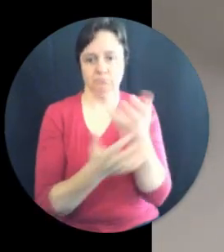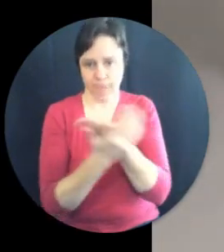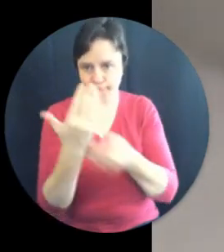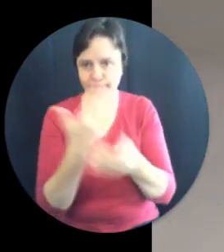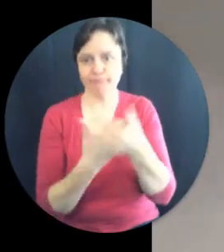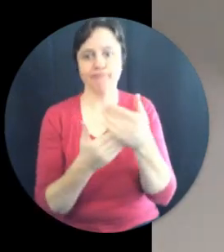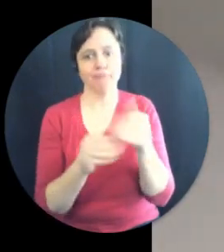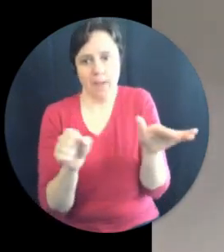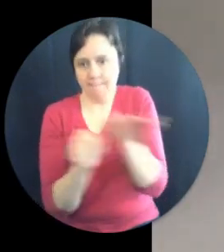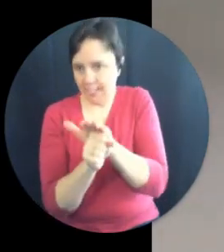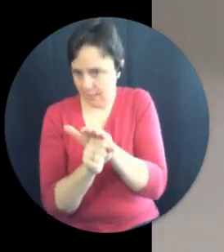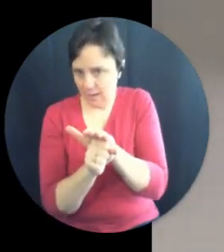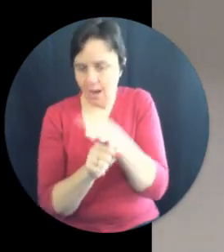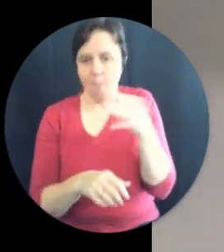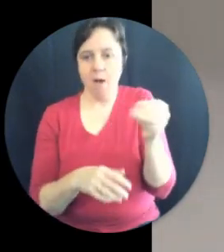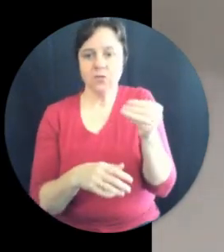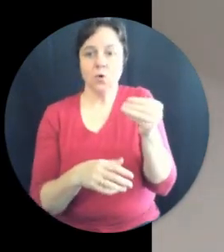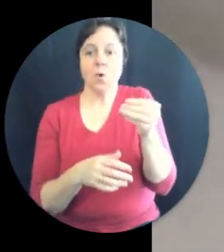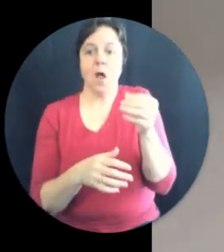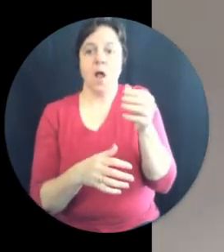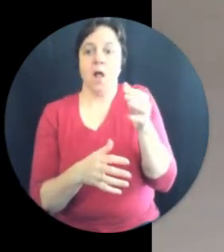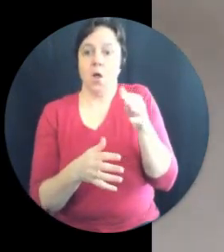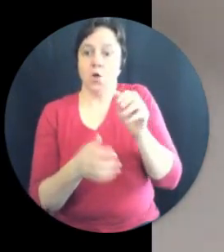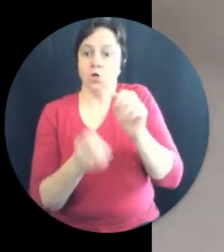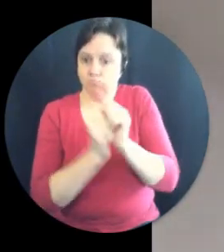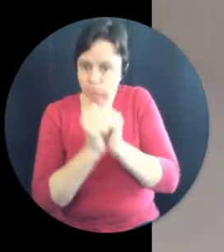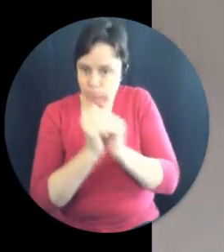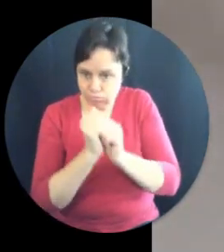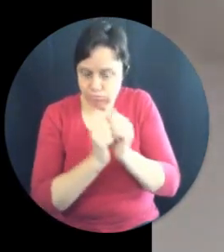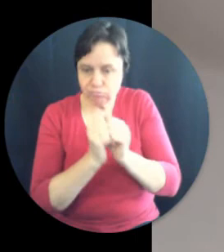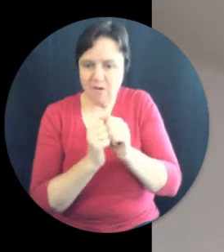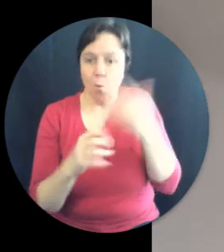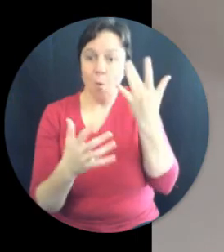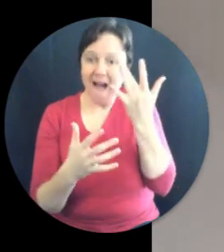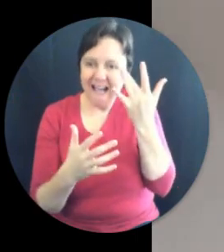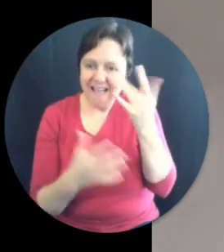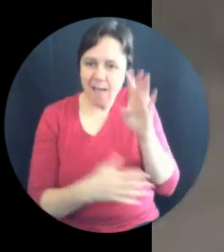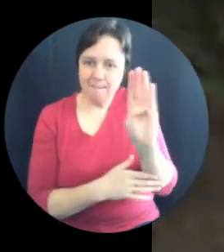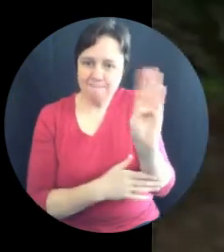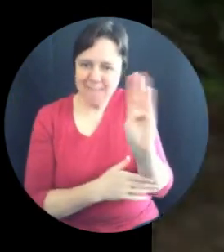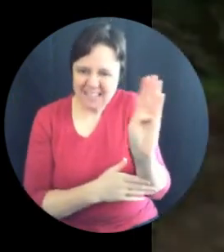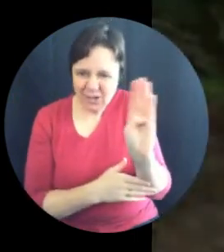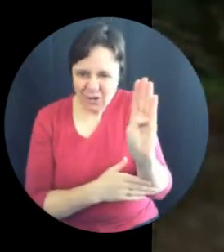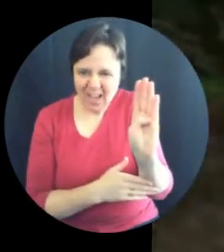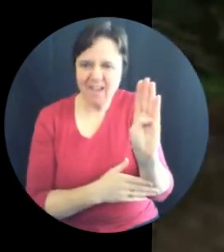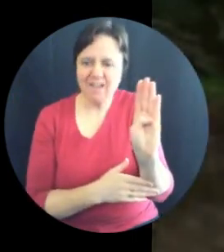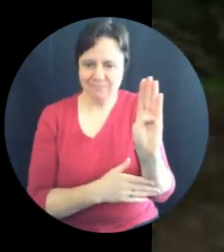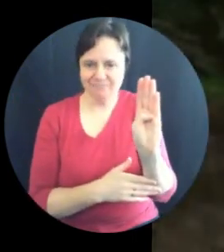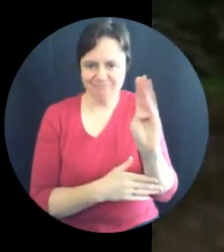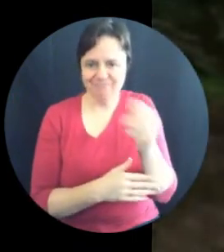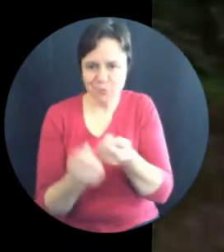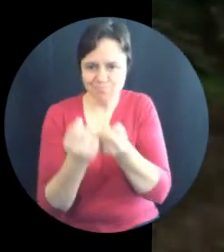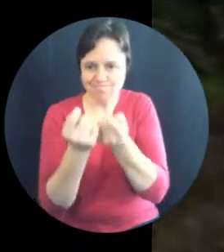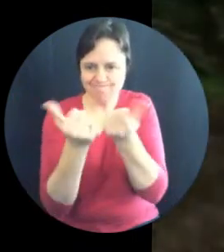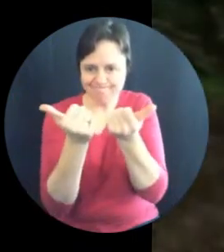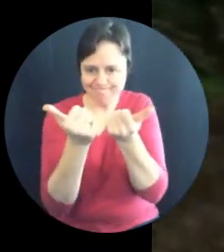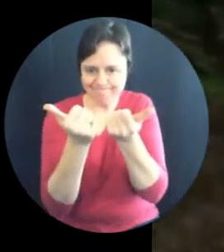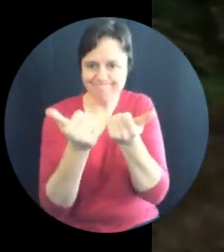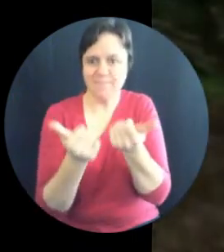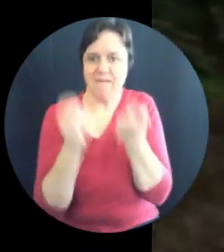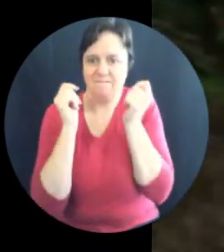viruses, what have you, that are going to create that invading organism that causes the infectious disease. So when you're going to go and wash, really